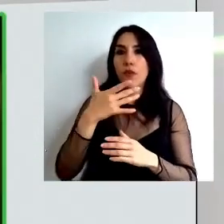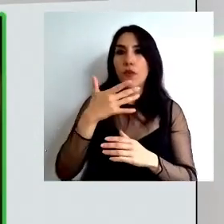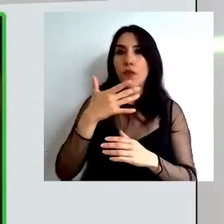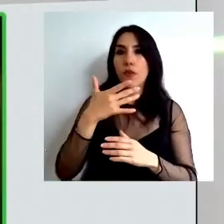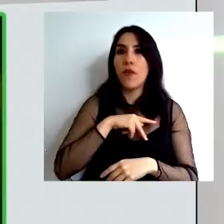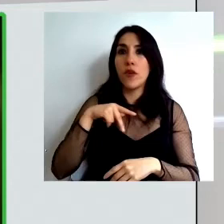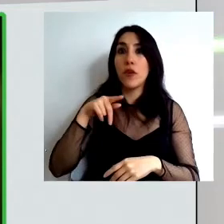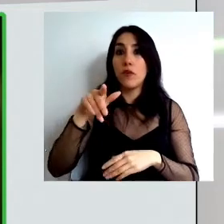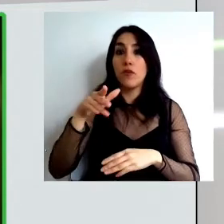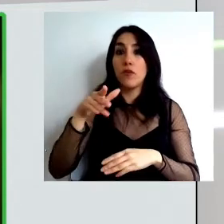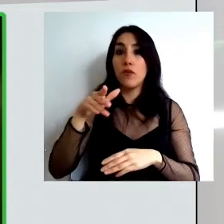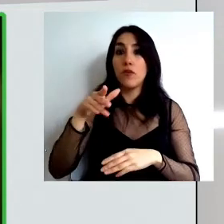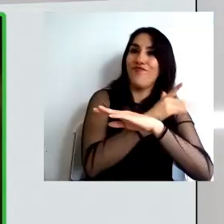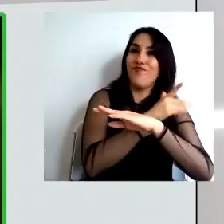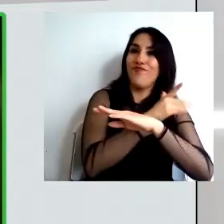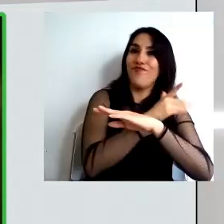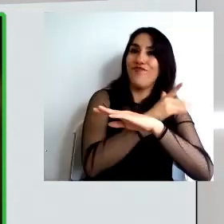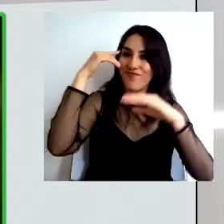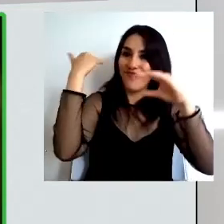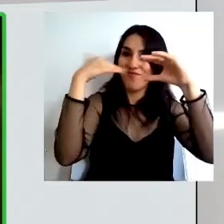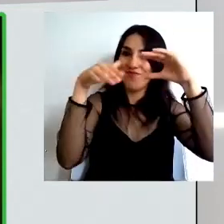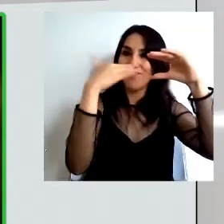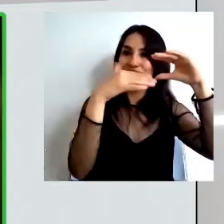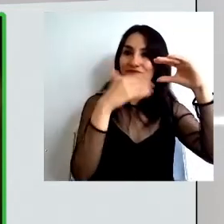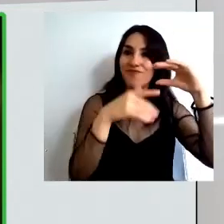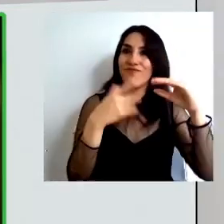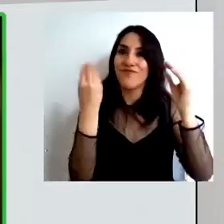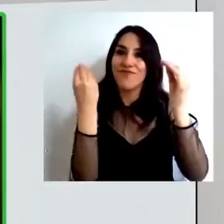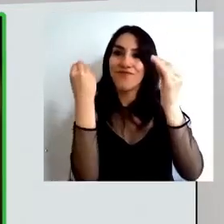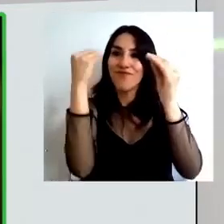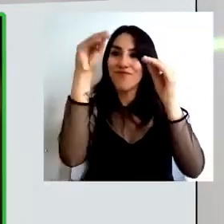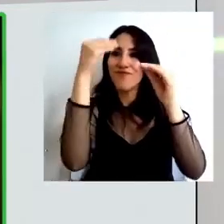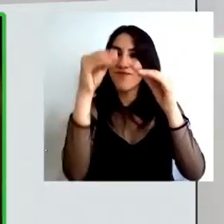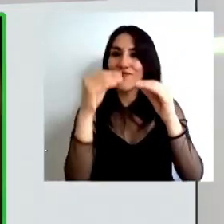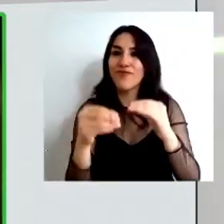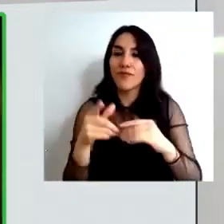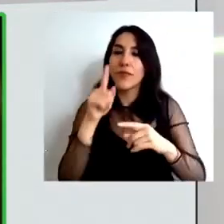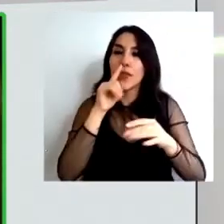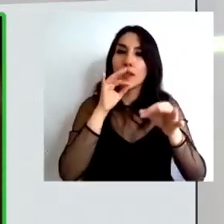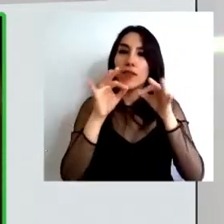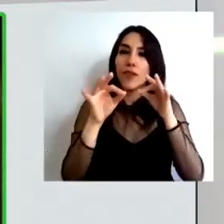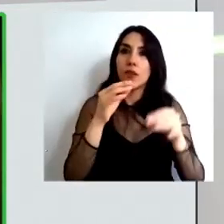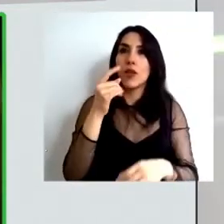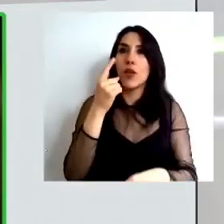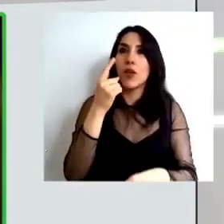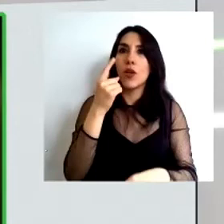to just give me 1 second to activate the new